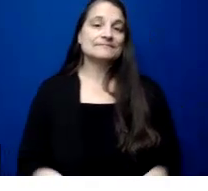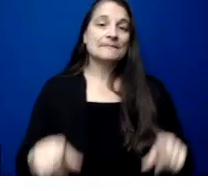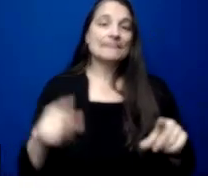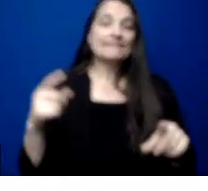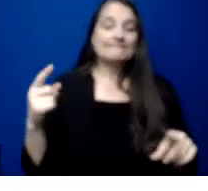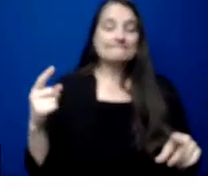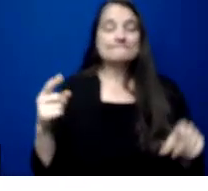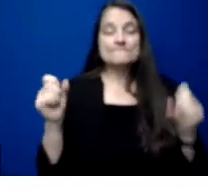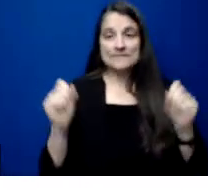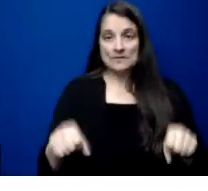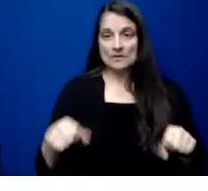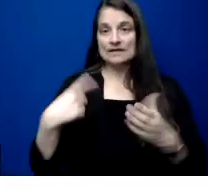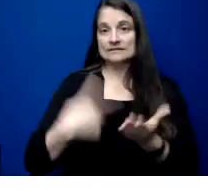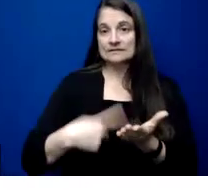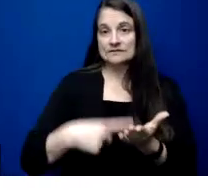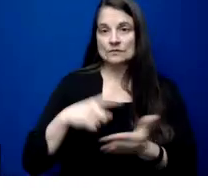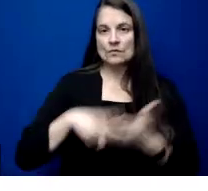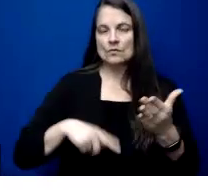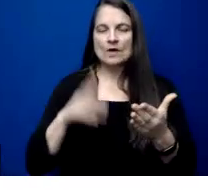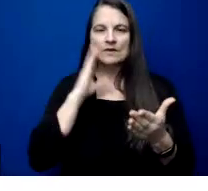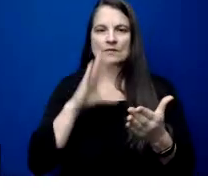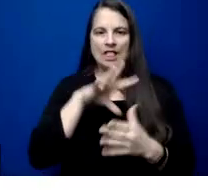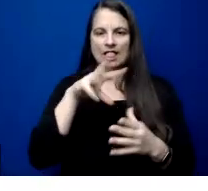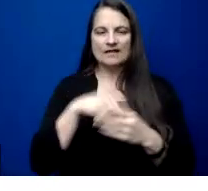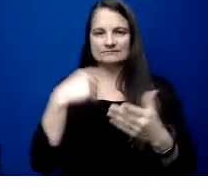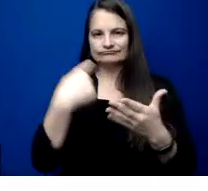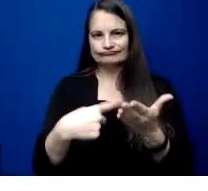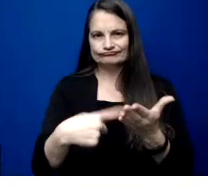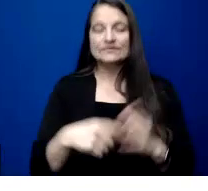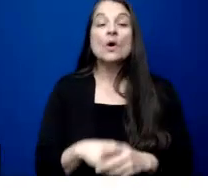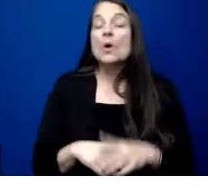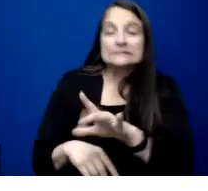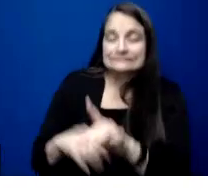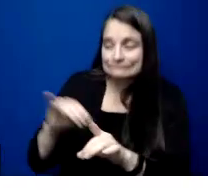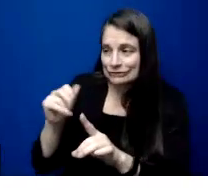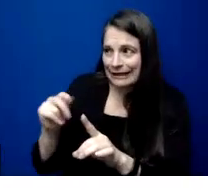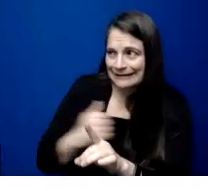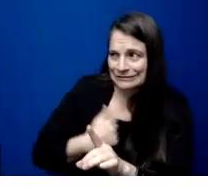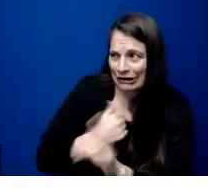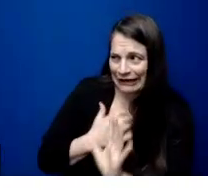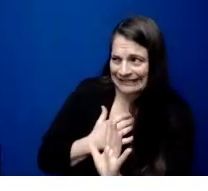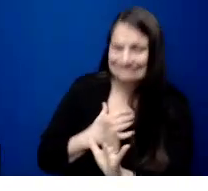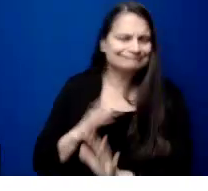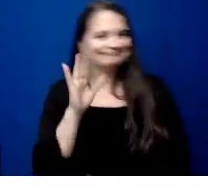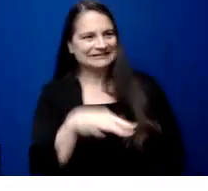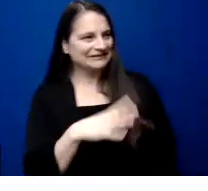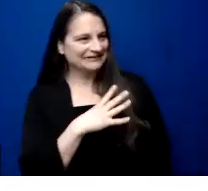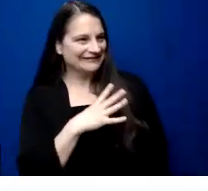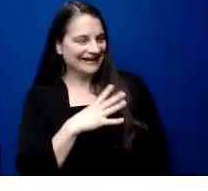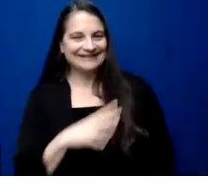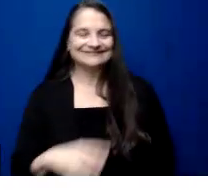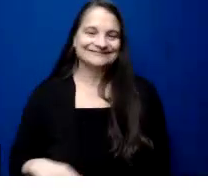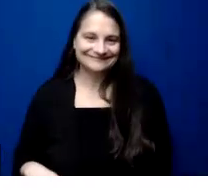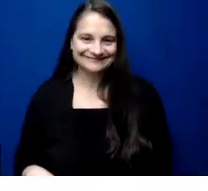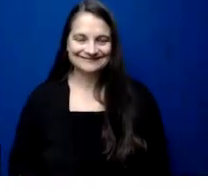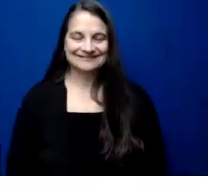we can talk about what we're going to cover. But I can, do see that. Oh, Jana, sorry. Sorry, no, it's okay. I used to chat moderating. I'm I like,